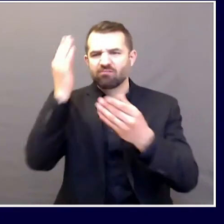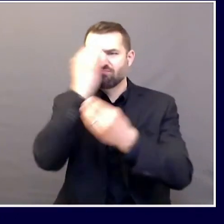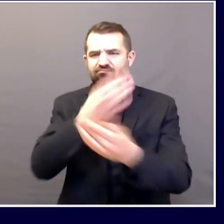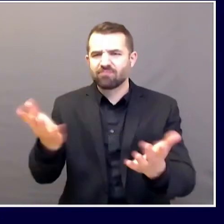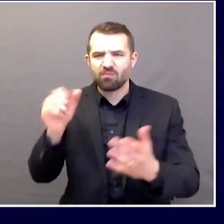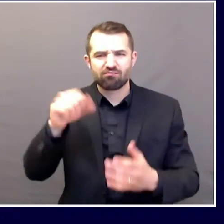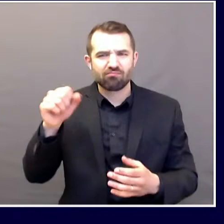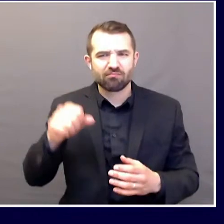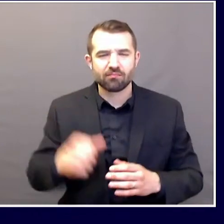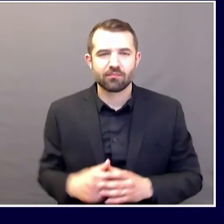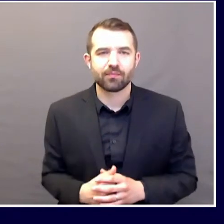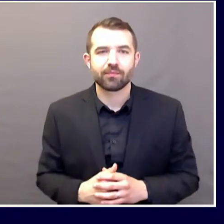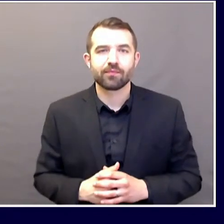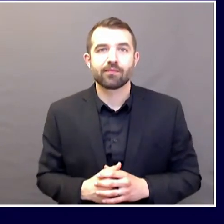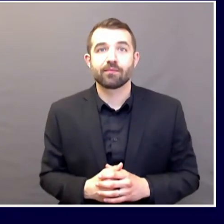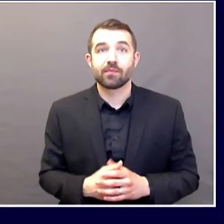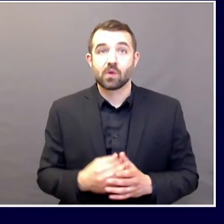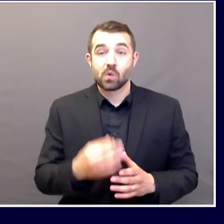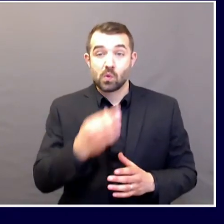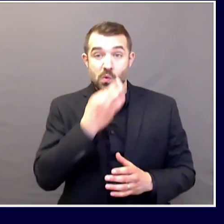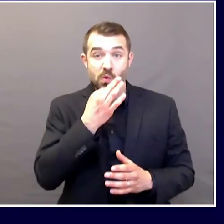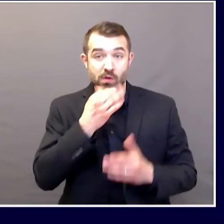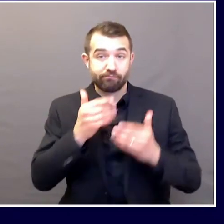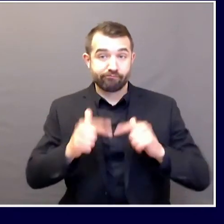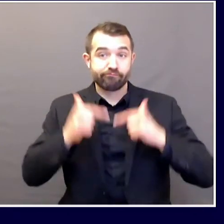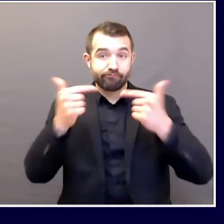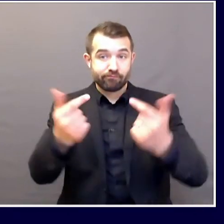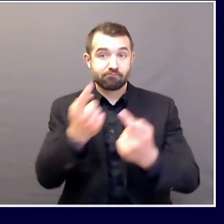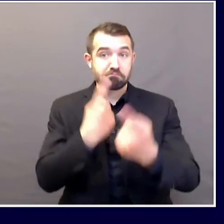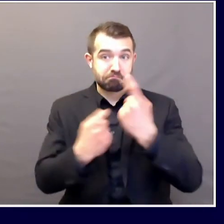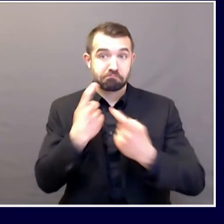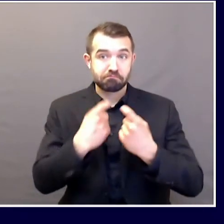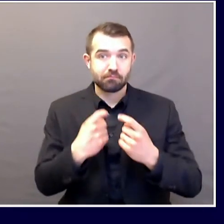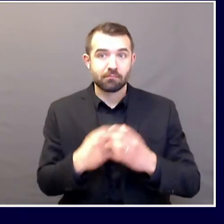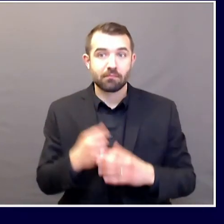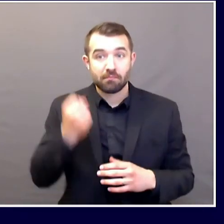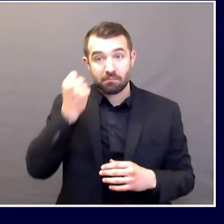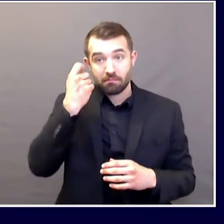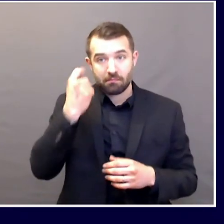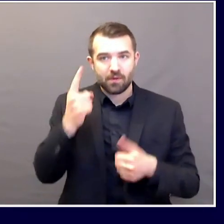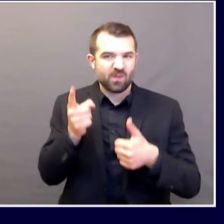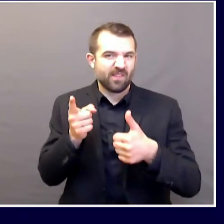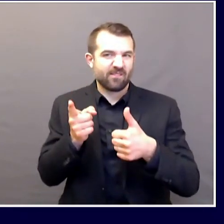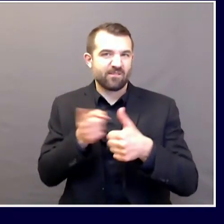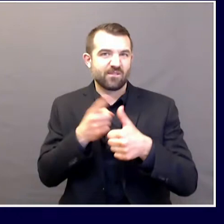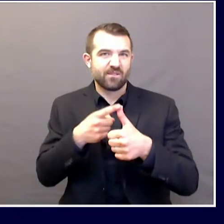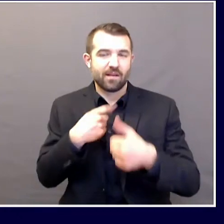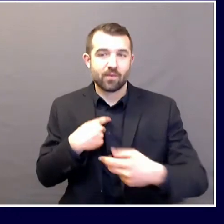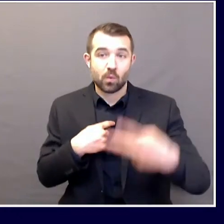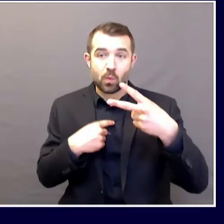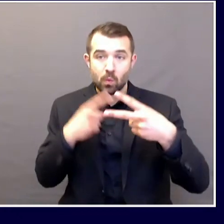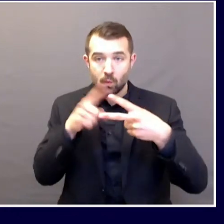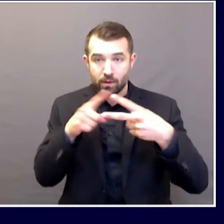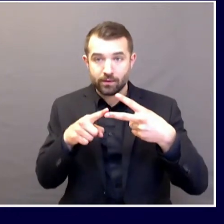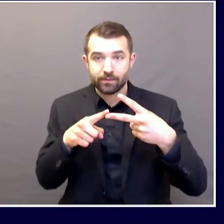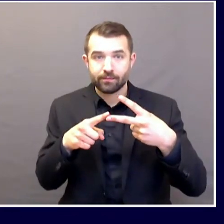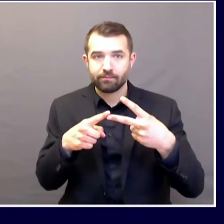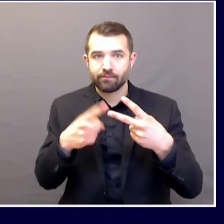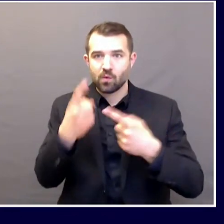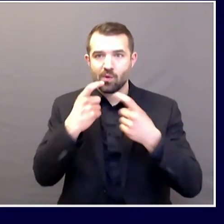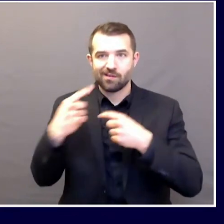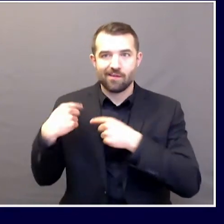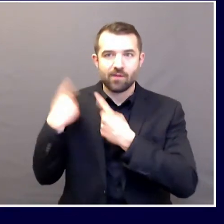2 questions that have come into us about vaccines, especially over the past couple of days. The